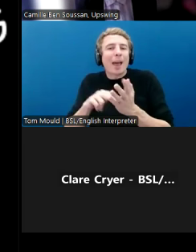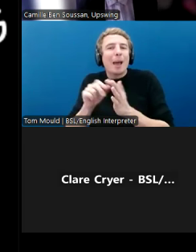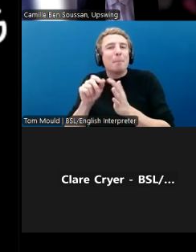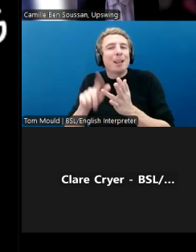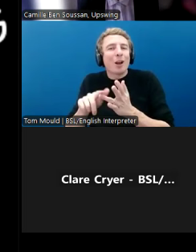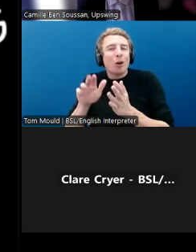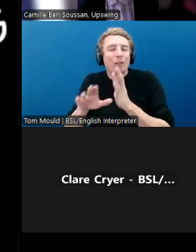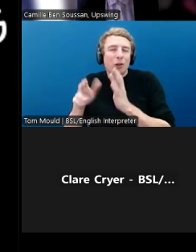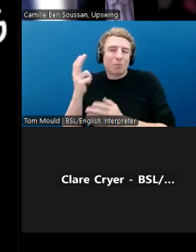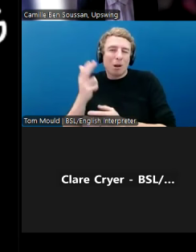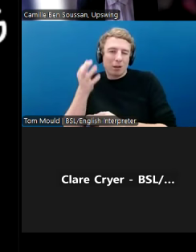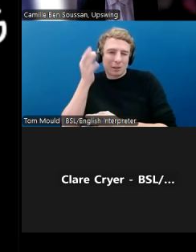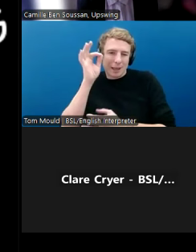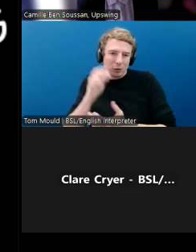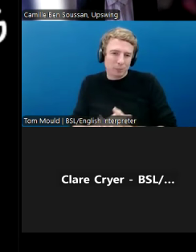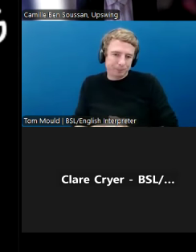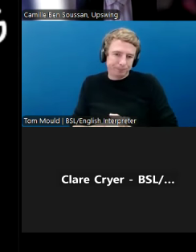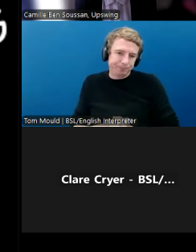by the artistic impulse.